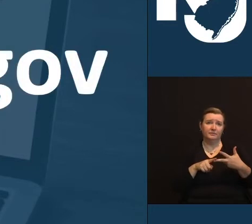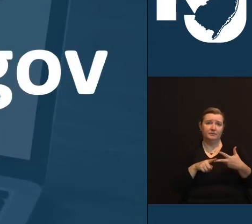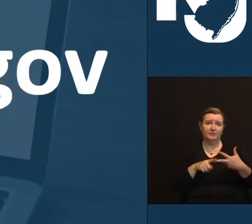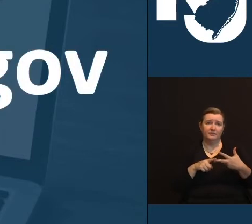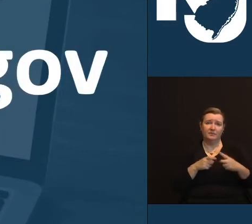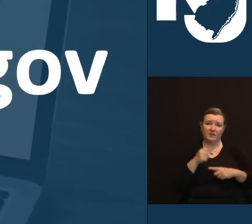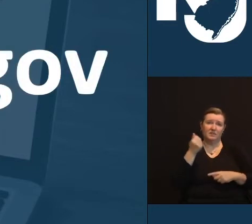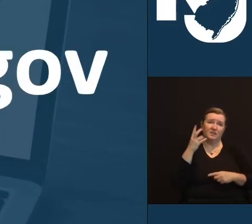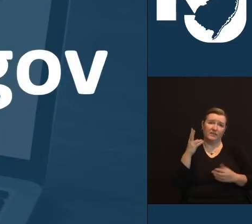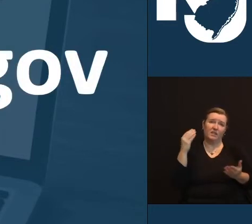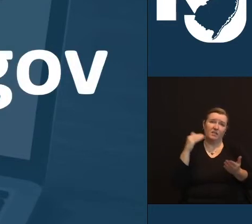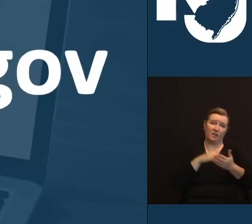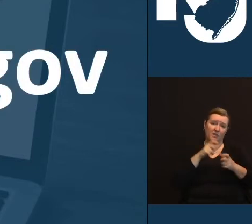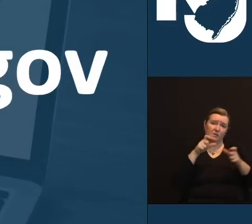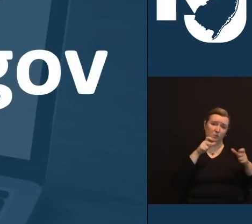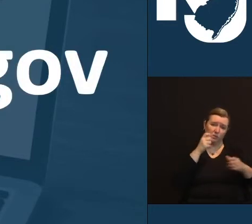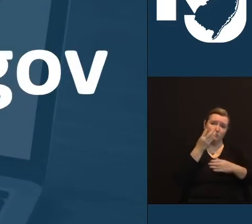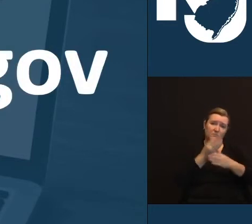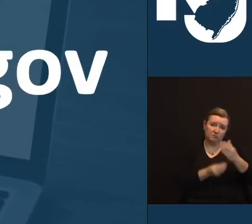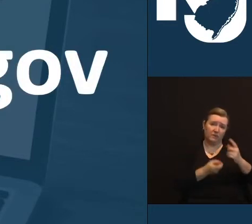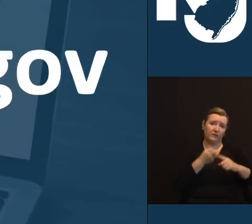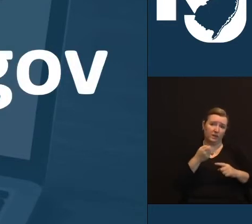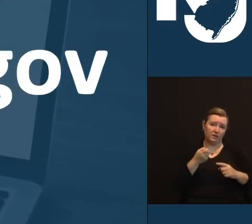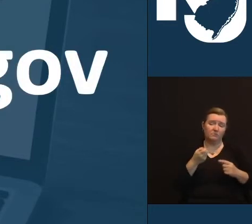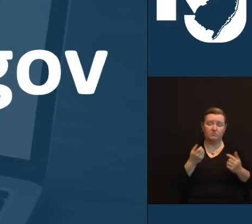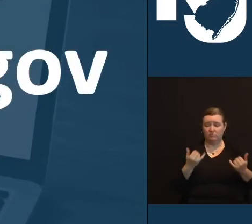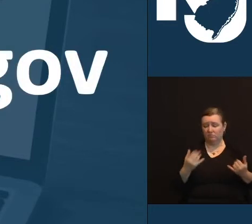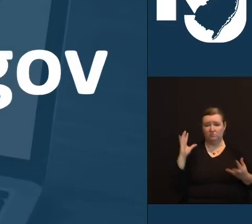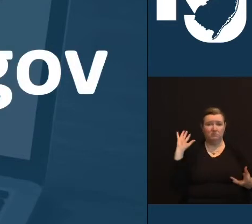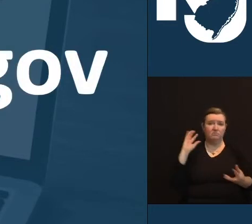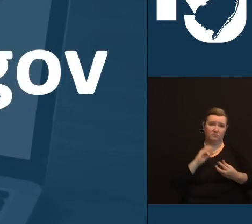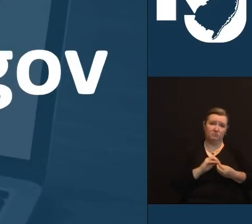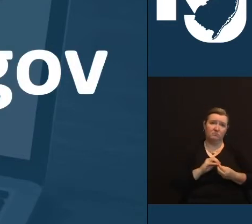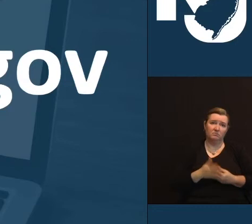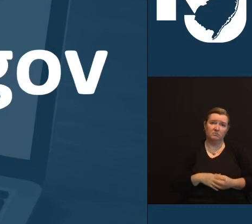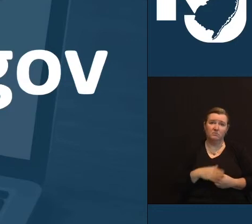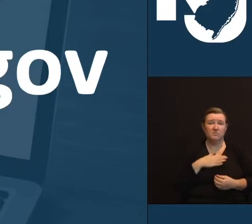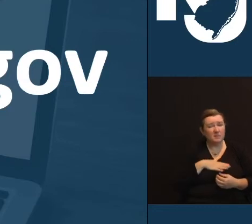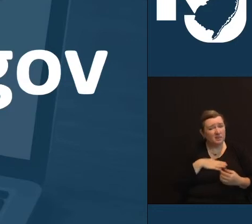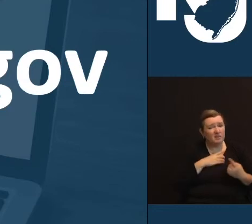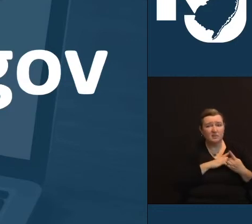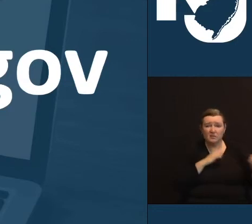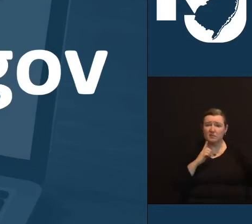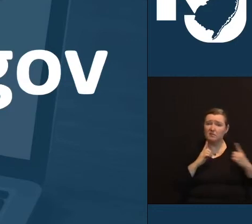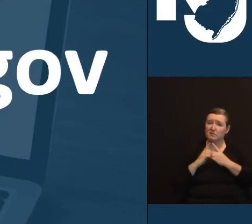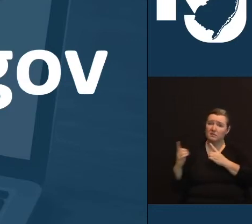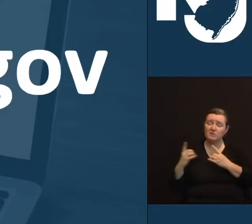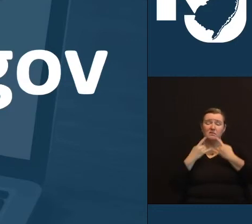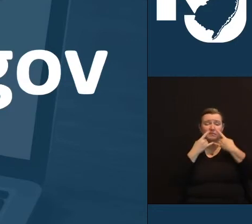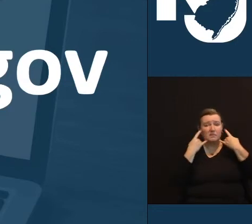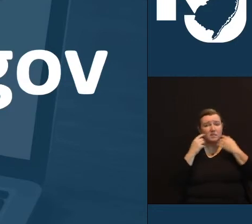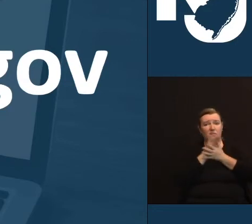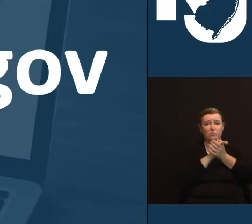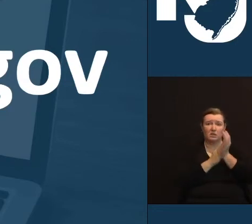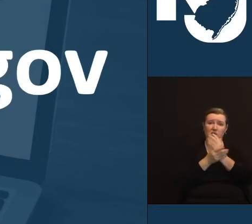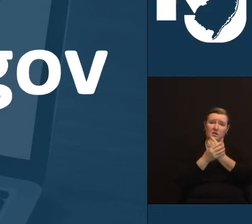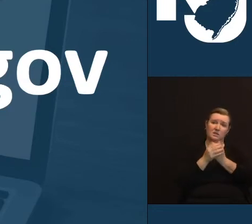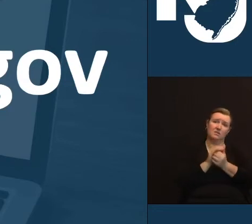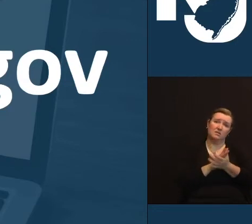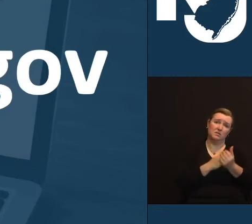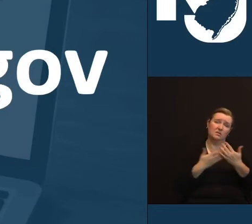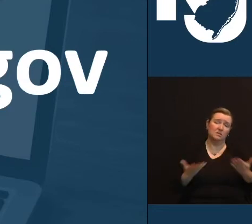to wear a mask, social distance, wash your hands with soap and water, use common sense. We don't need to